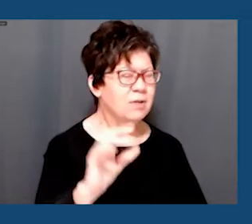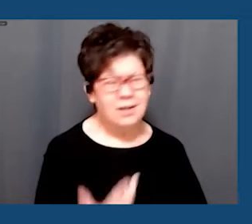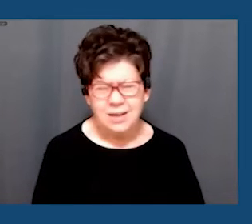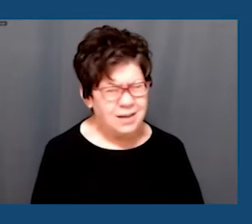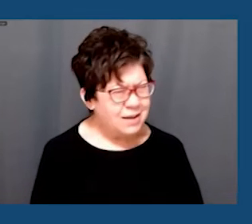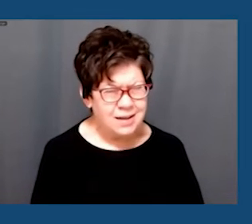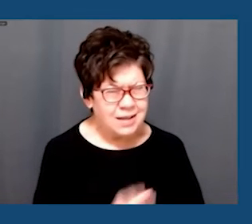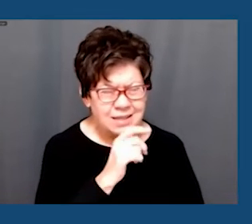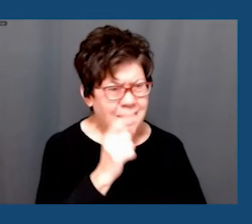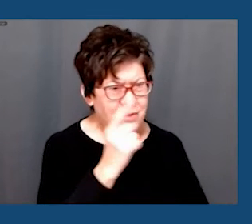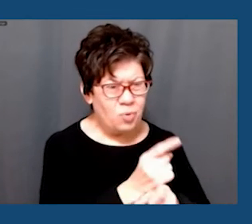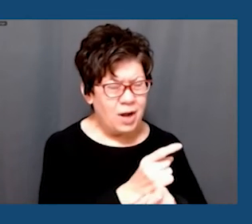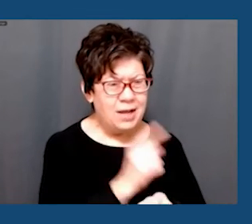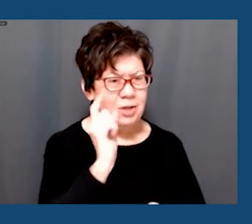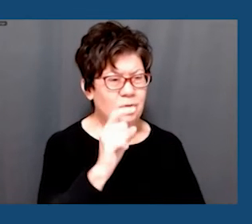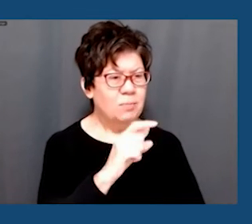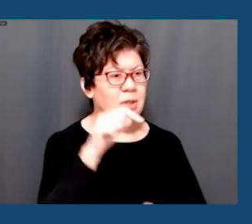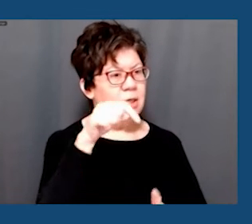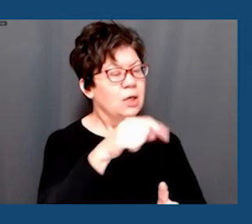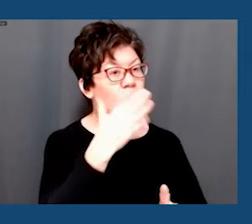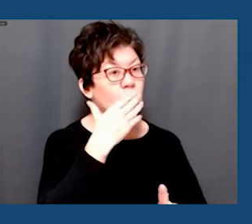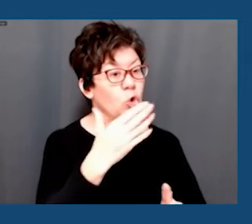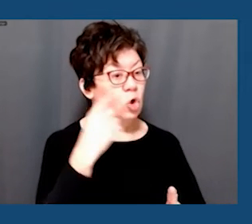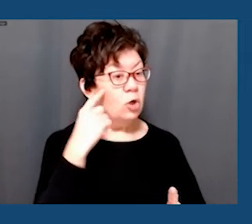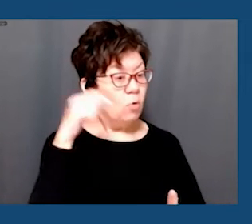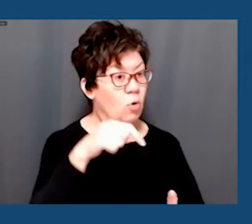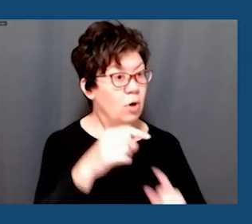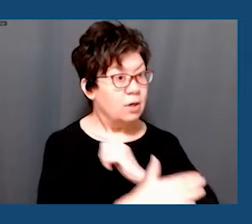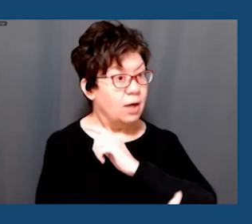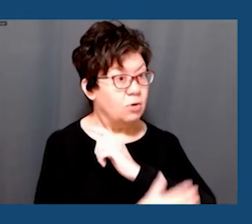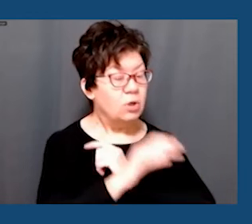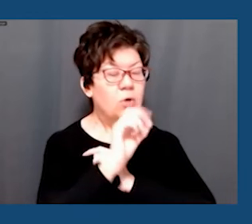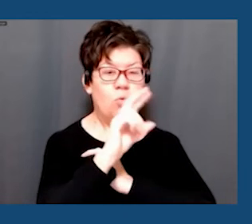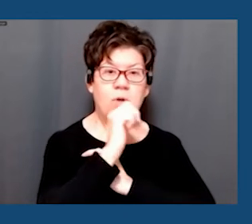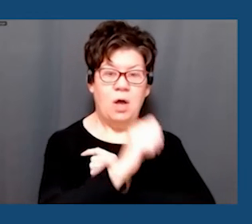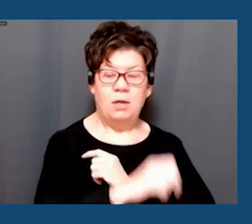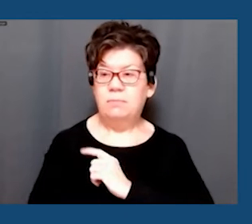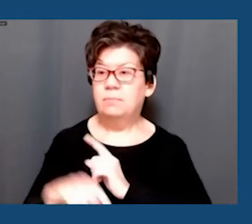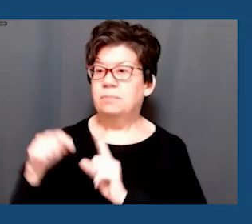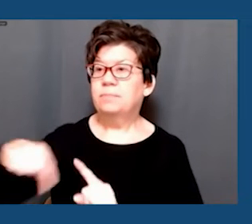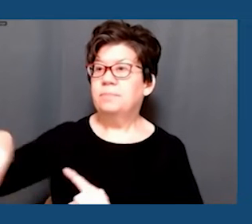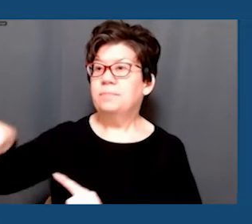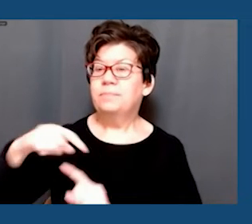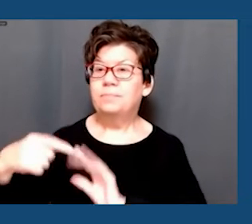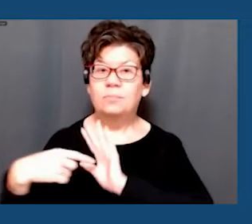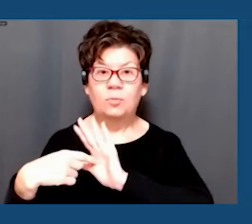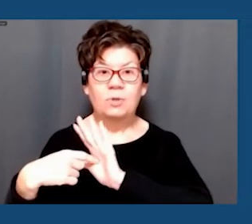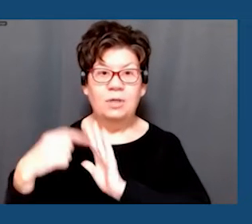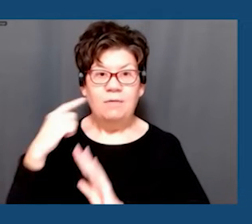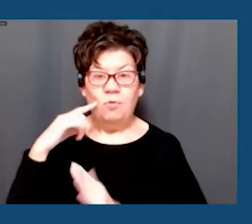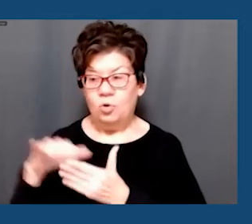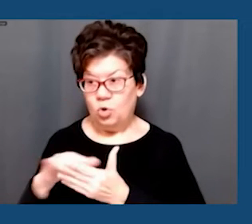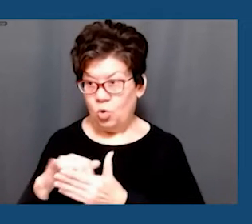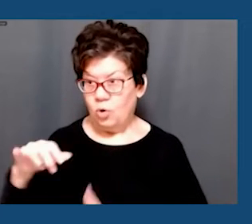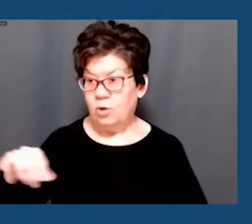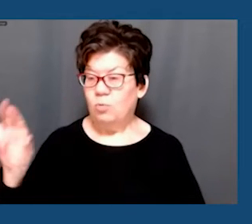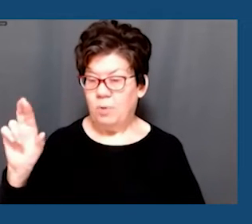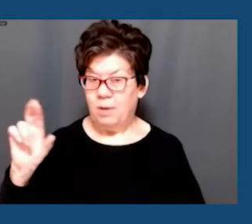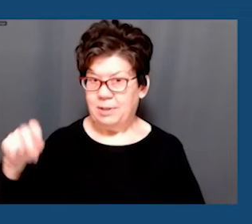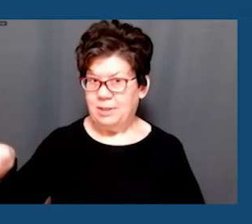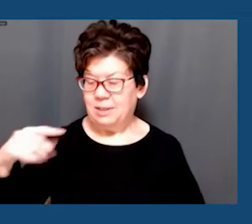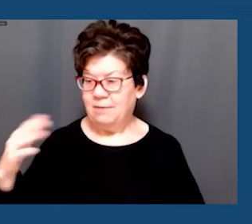And I want to get back to that. 10 of the House Republicans who represent New York have actually asked you for a meeting to discuss this